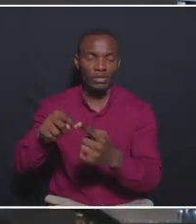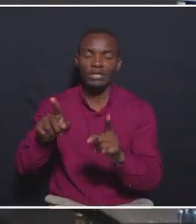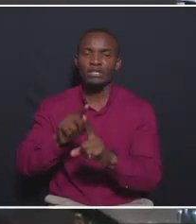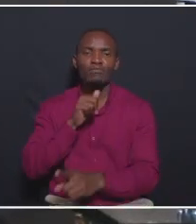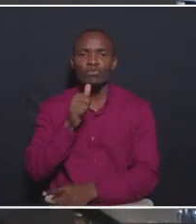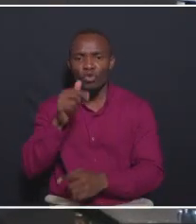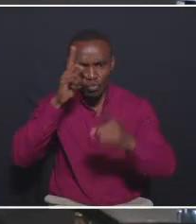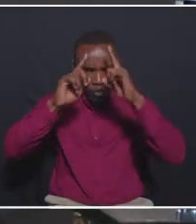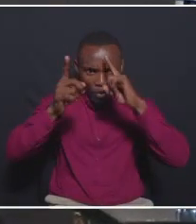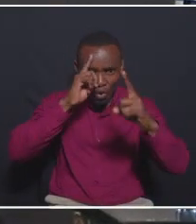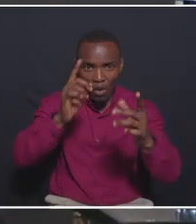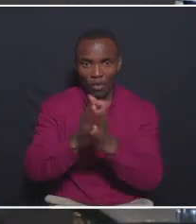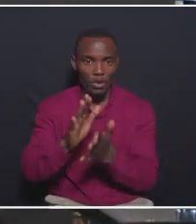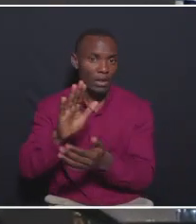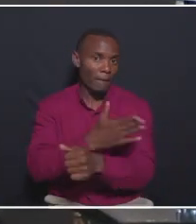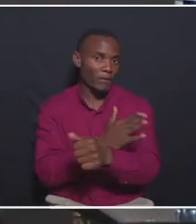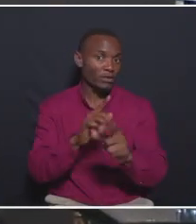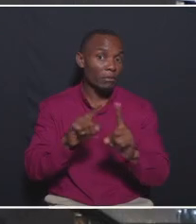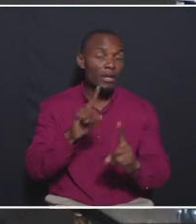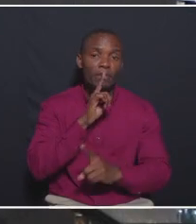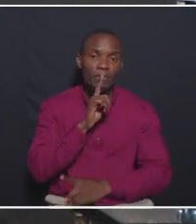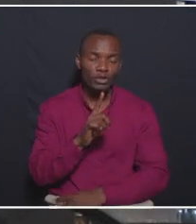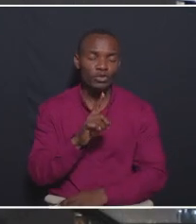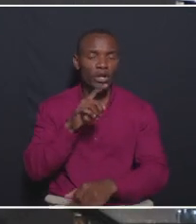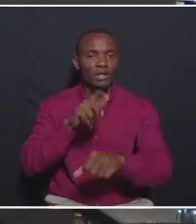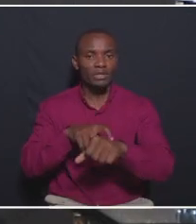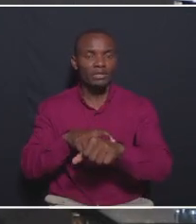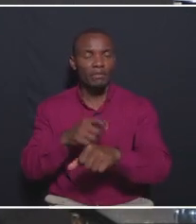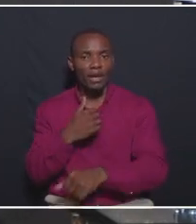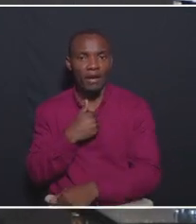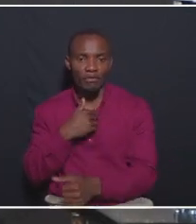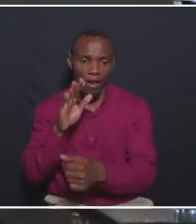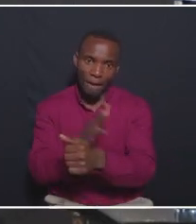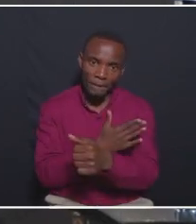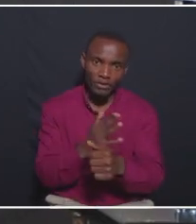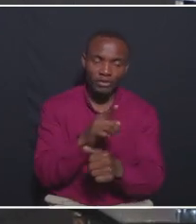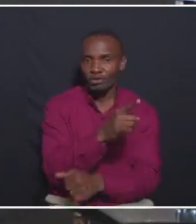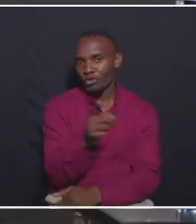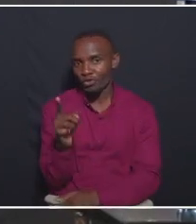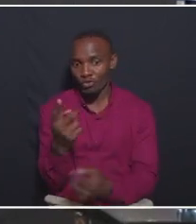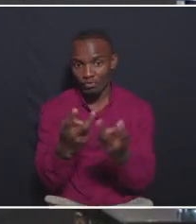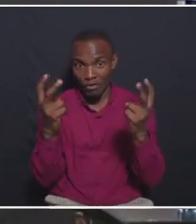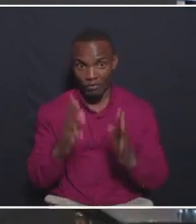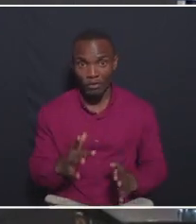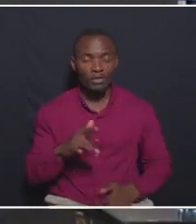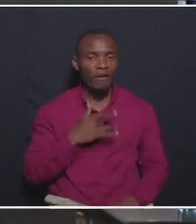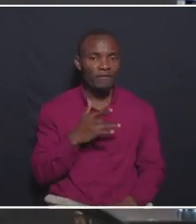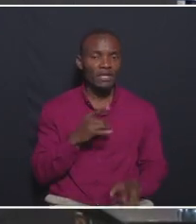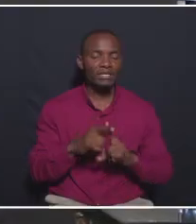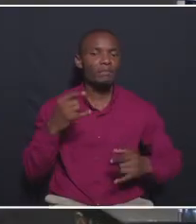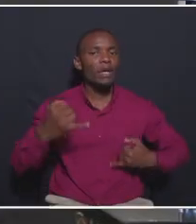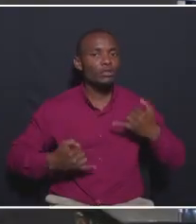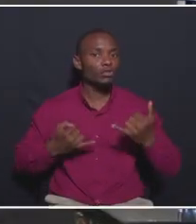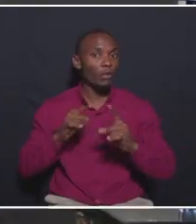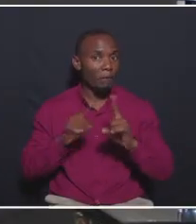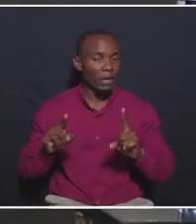music, but to make sure when you're immersed, you feel it, you enjoy it, but at the end of the day, it drives